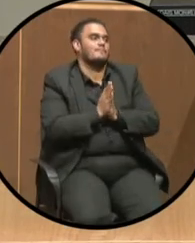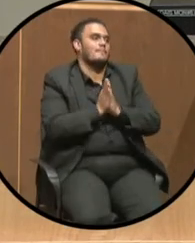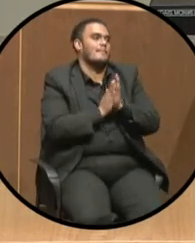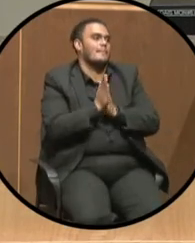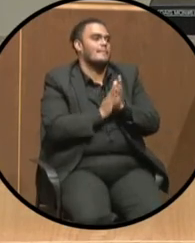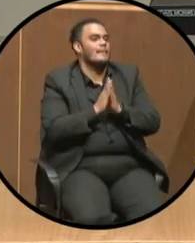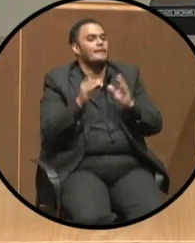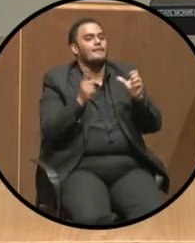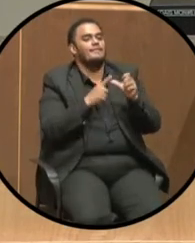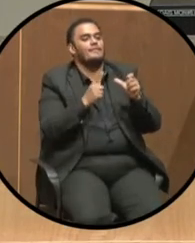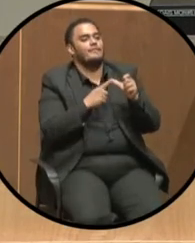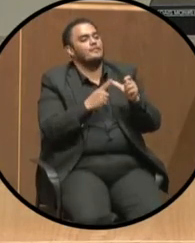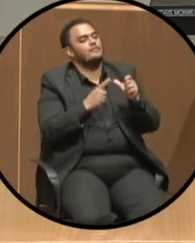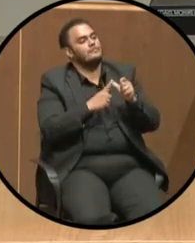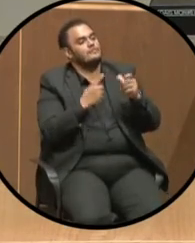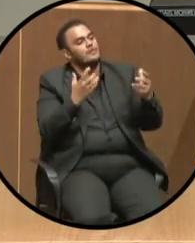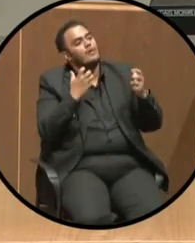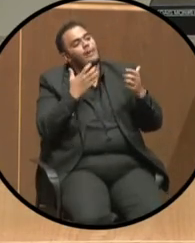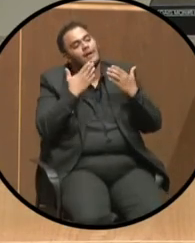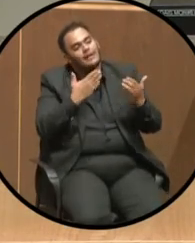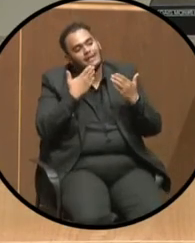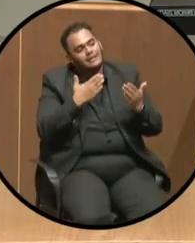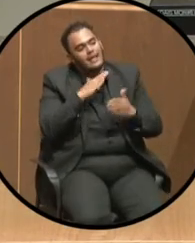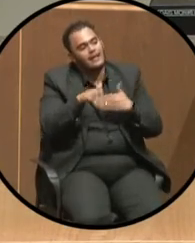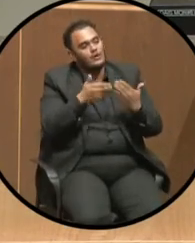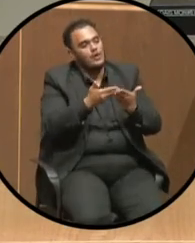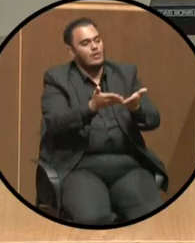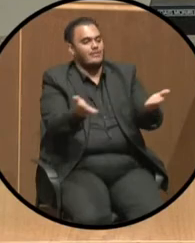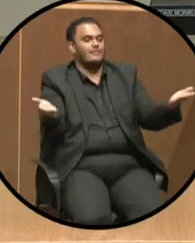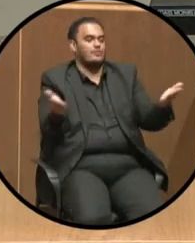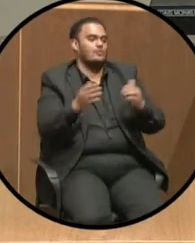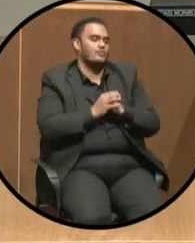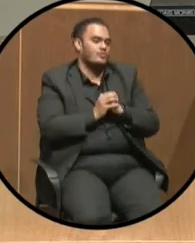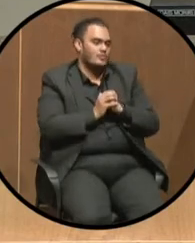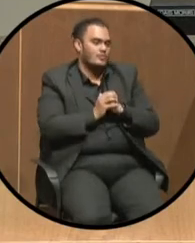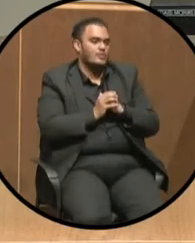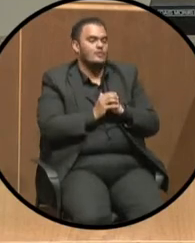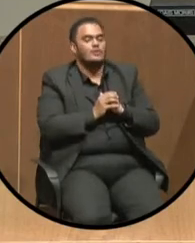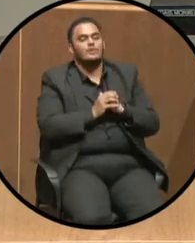First off, I want to thank everybody who came out today and shared their opinion. I